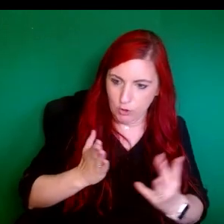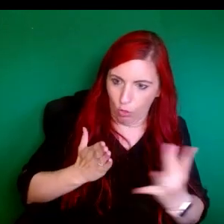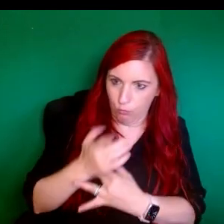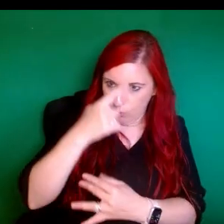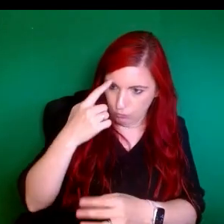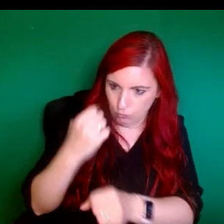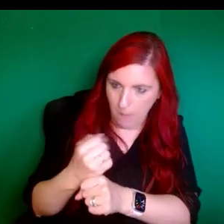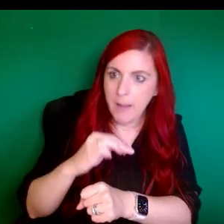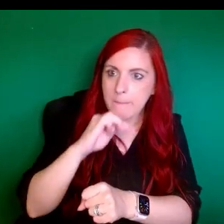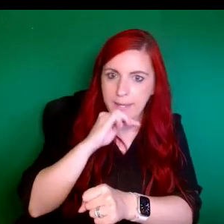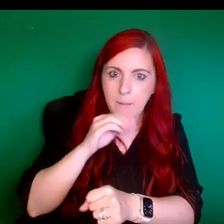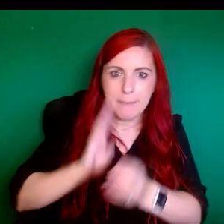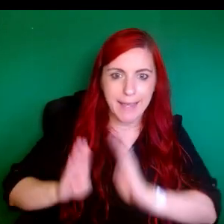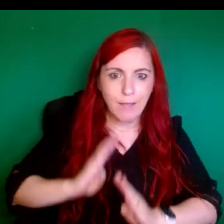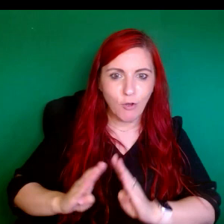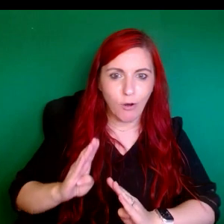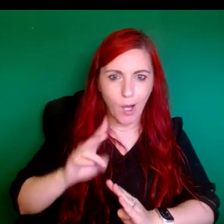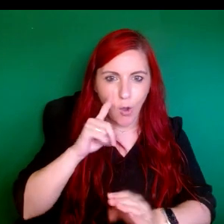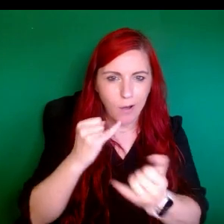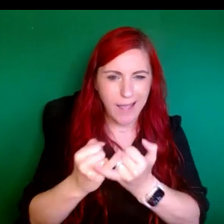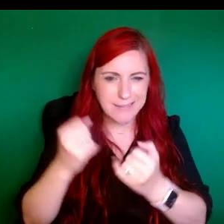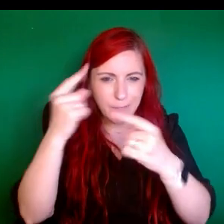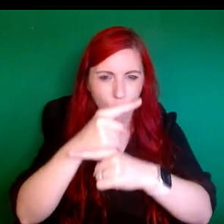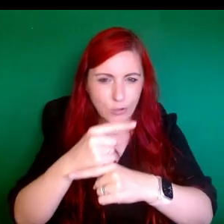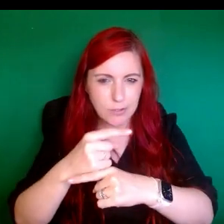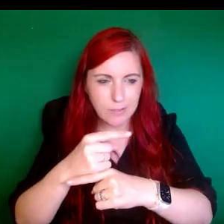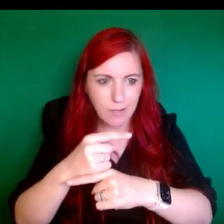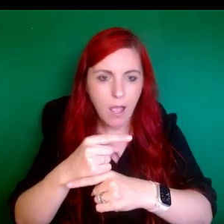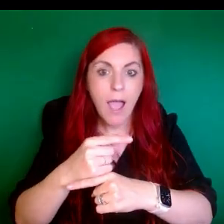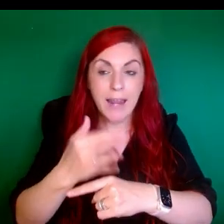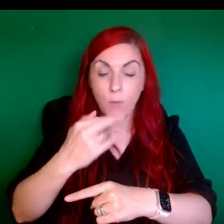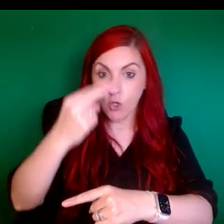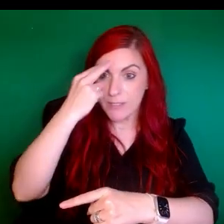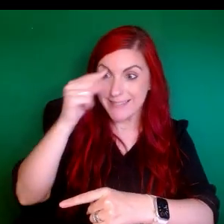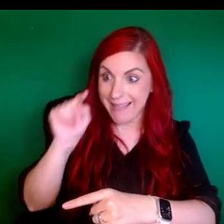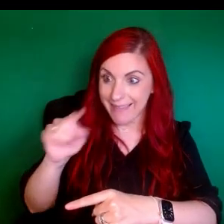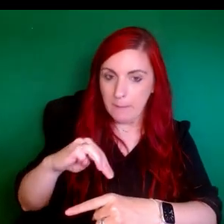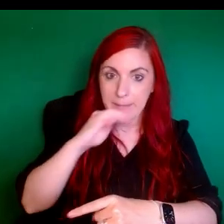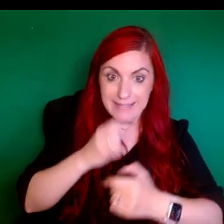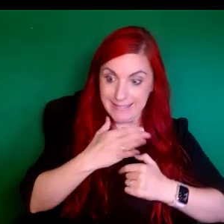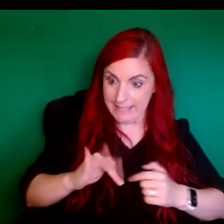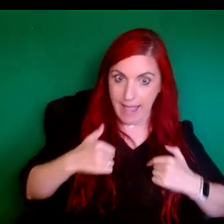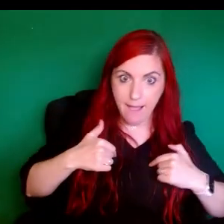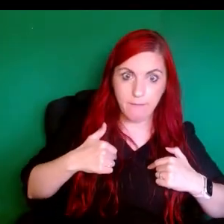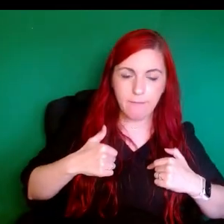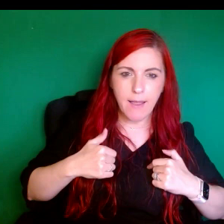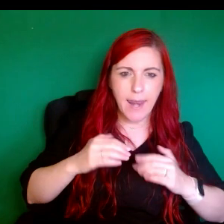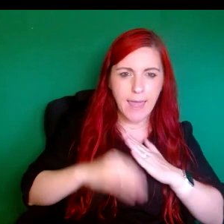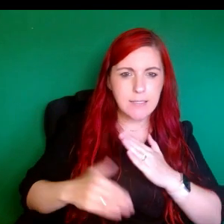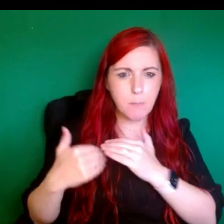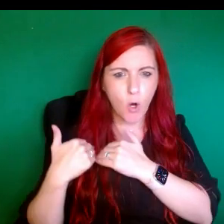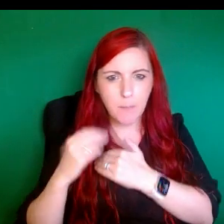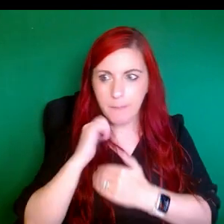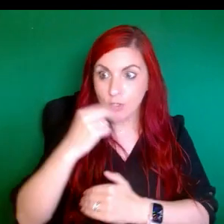ourselves of when people are traumatized. Sometimes this looks difficult and challenging, and that reduces the burden of stress on staff.